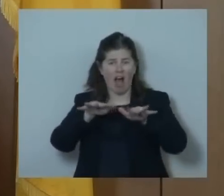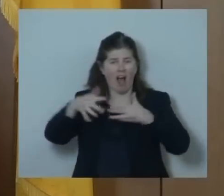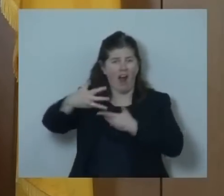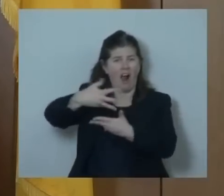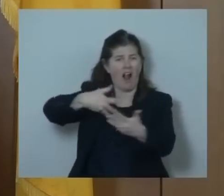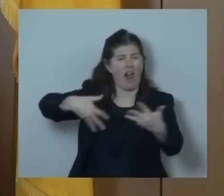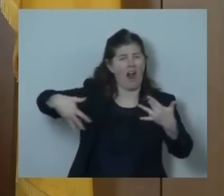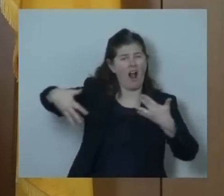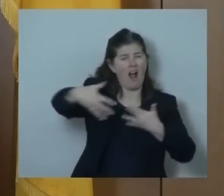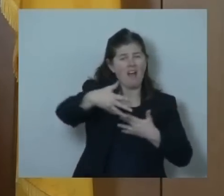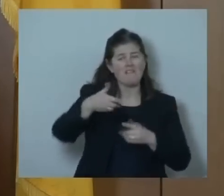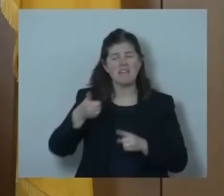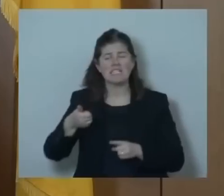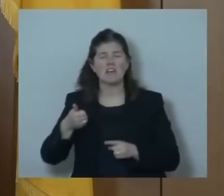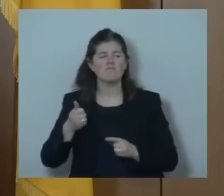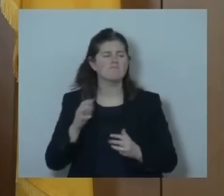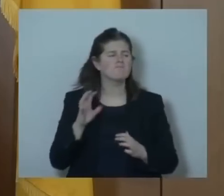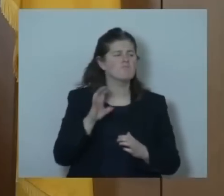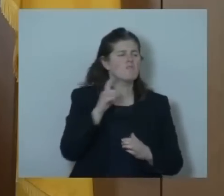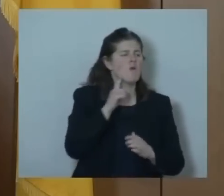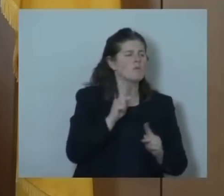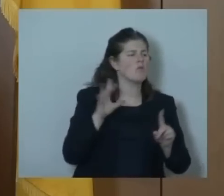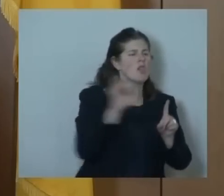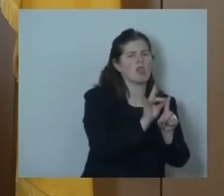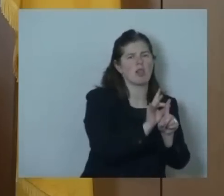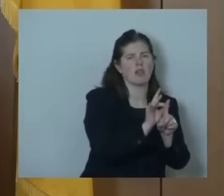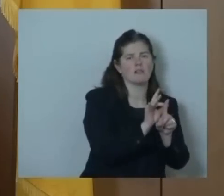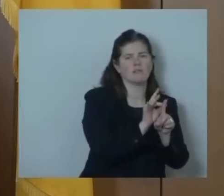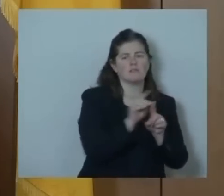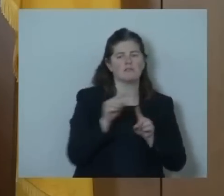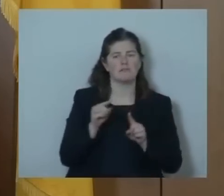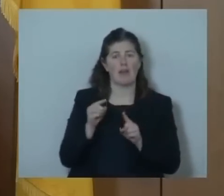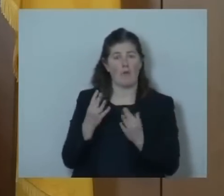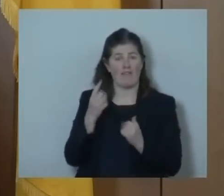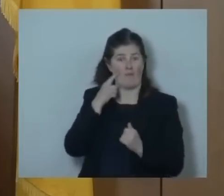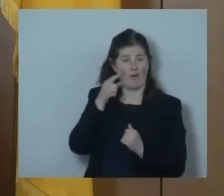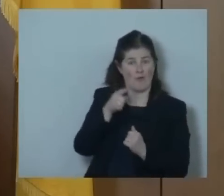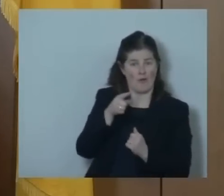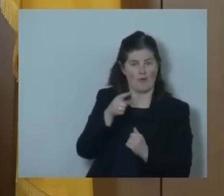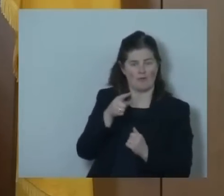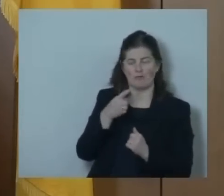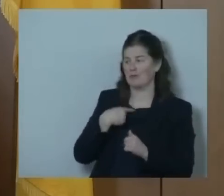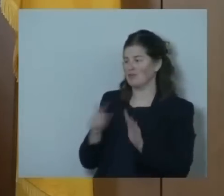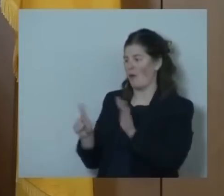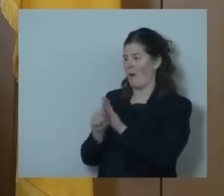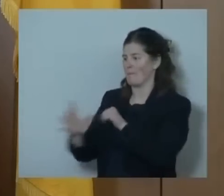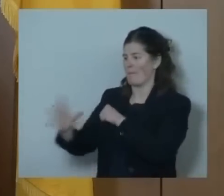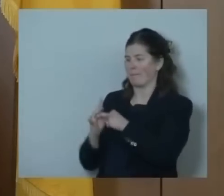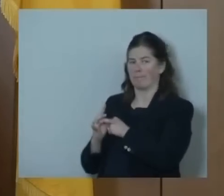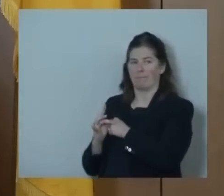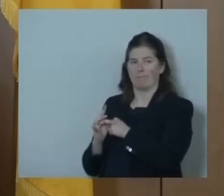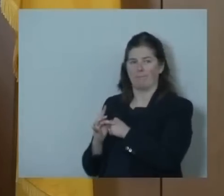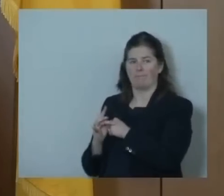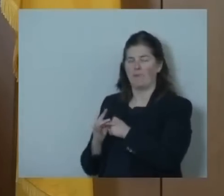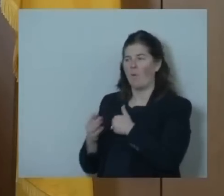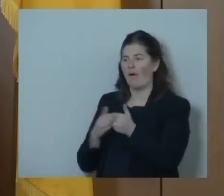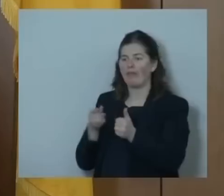it's looking for hosts. So it's waiting for you to show up at a